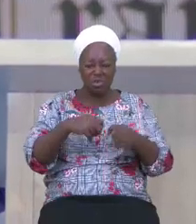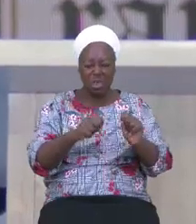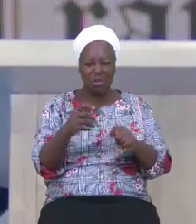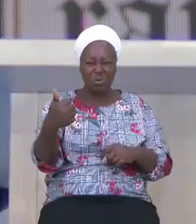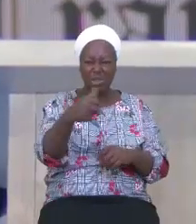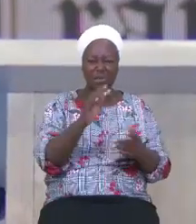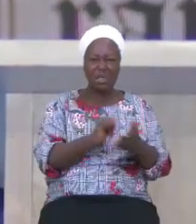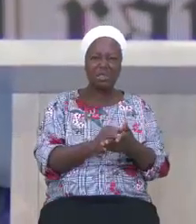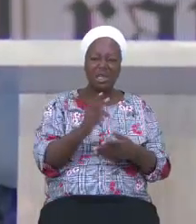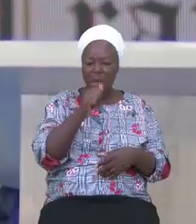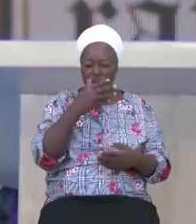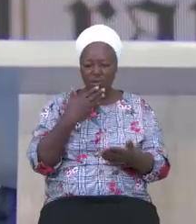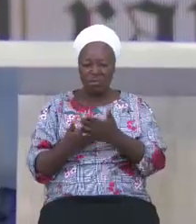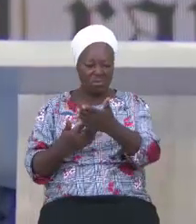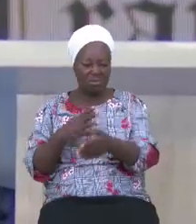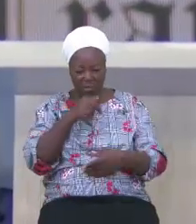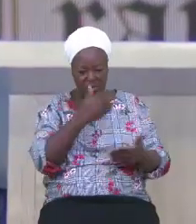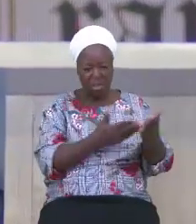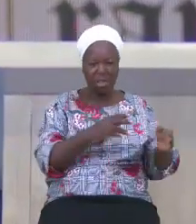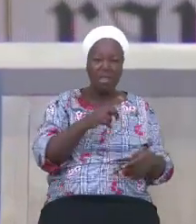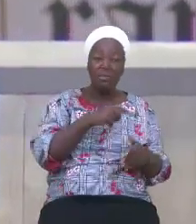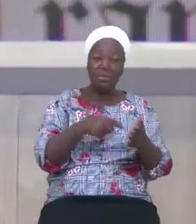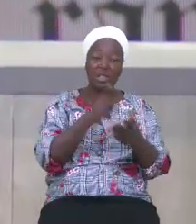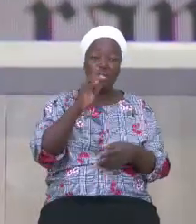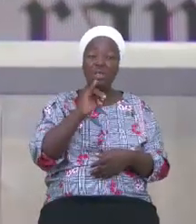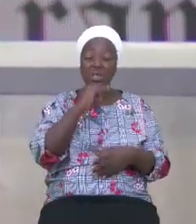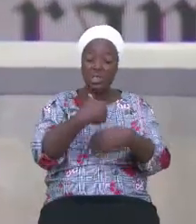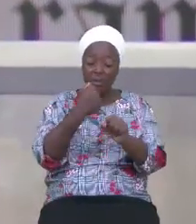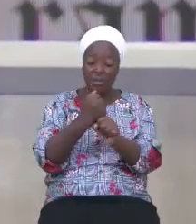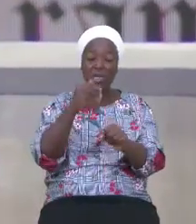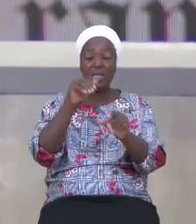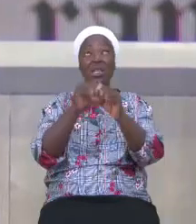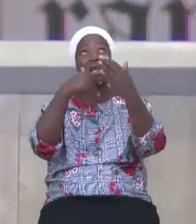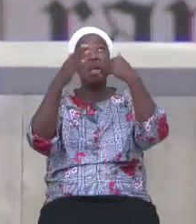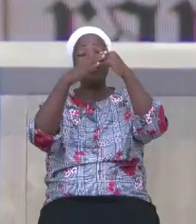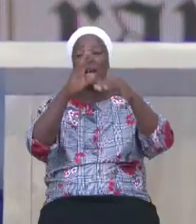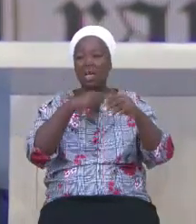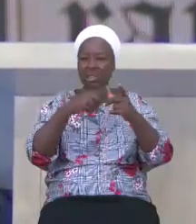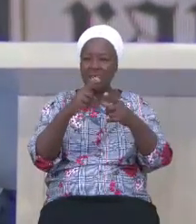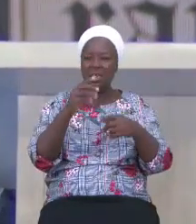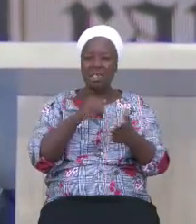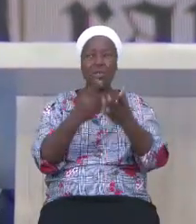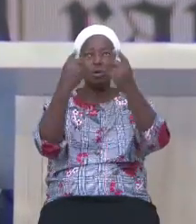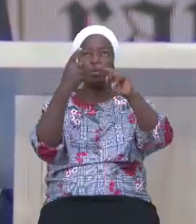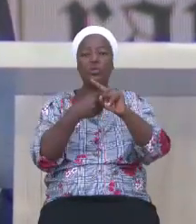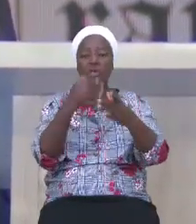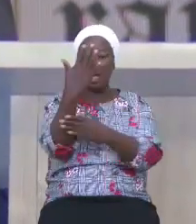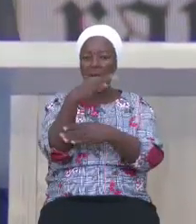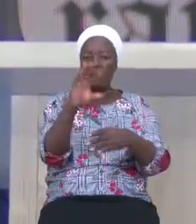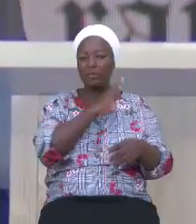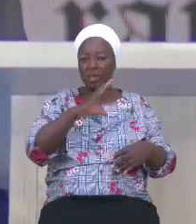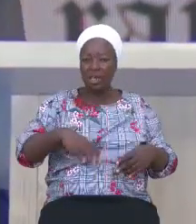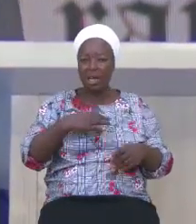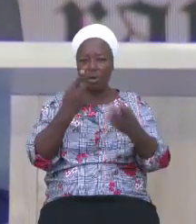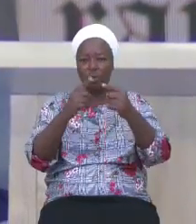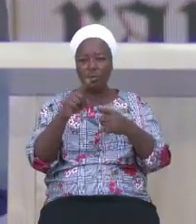holy, I am holy. This one is made in heaven. And it comes through the hand of Christ, and it